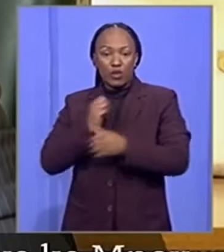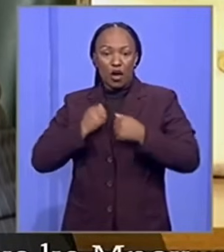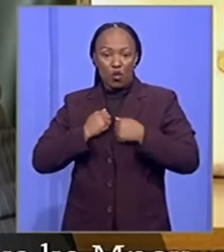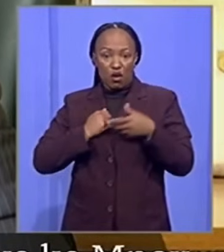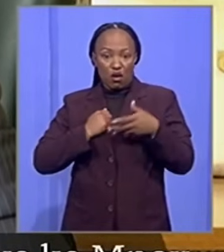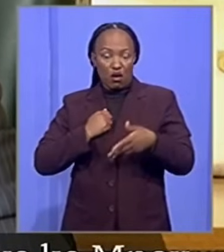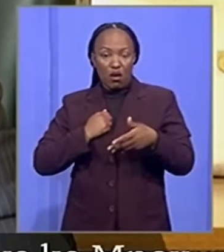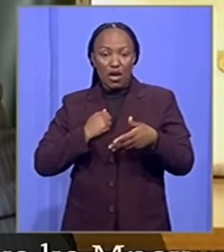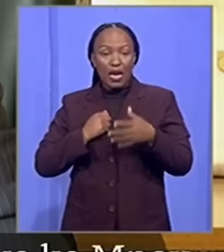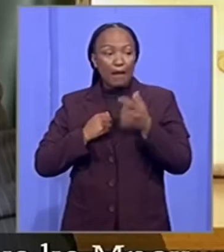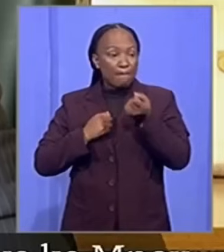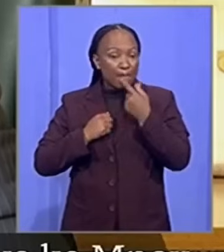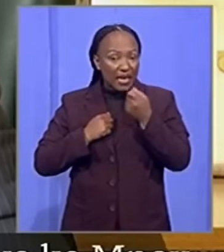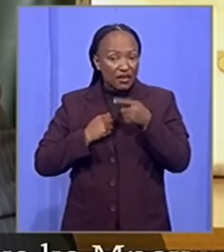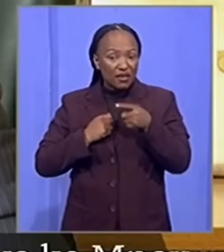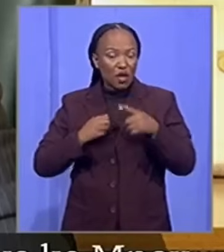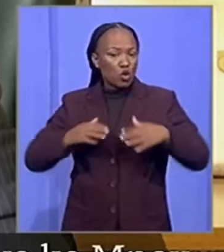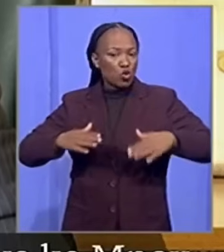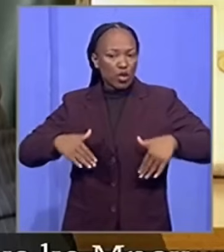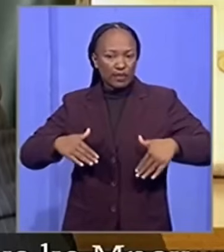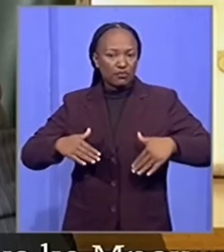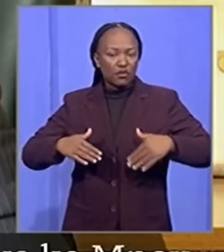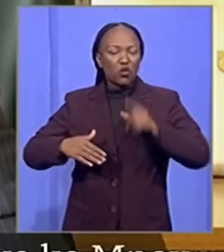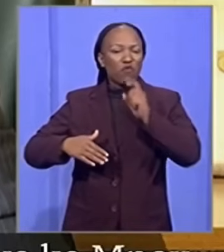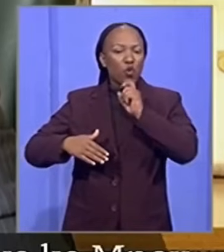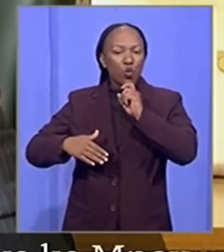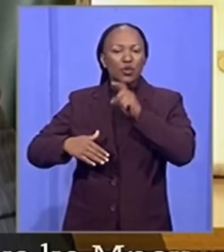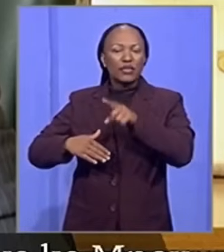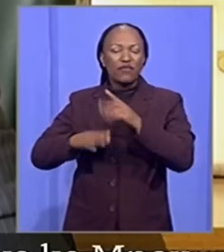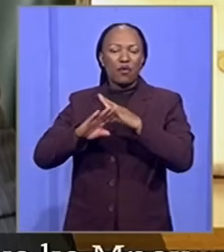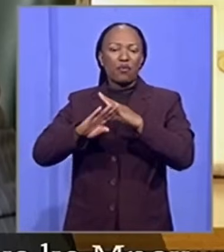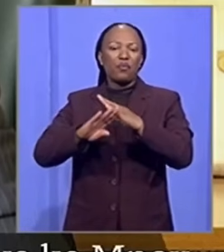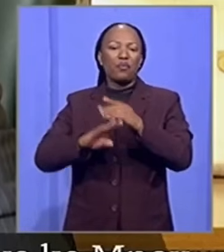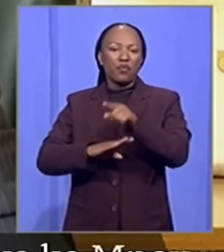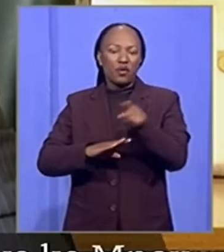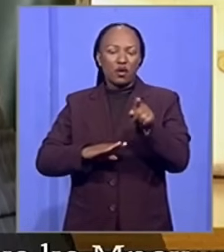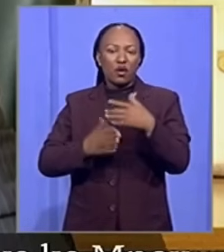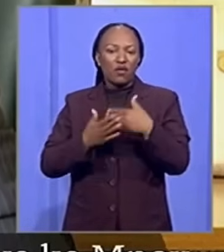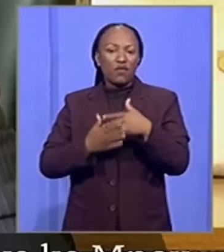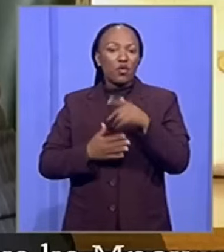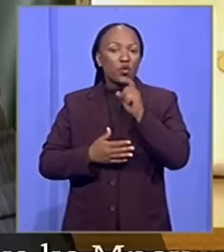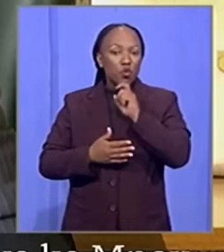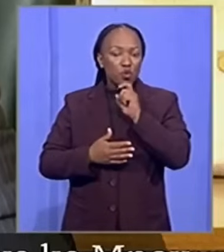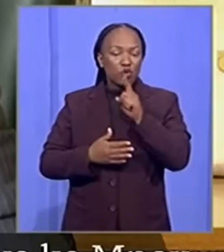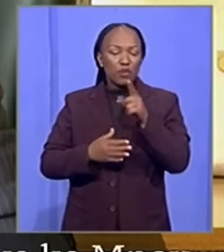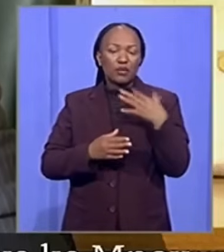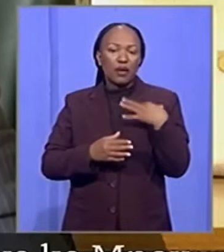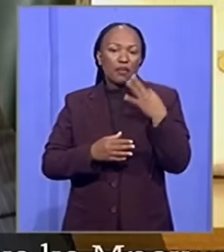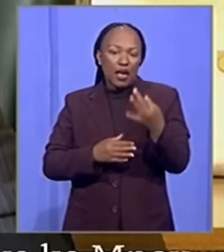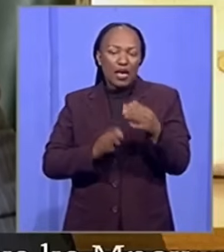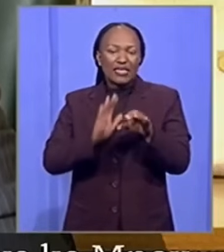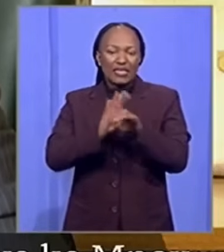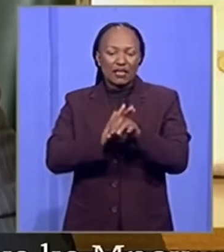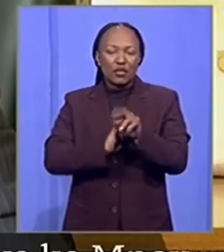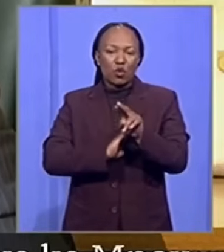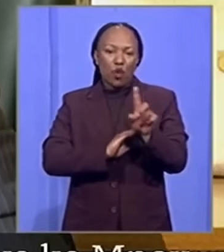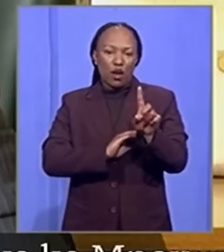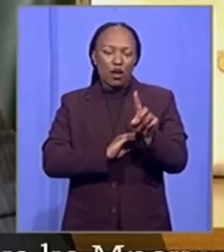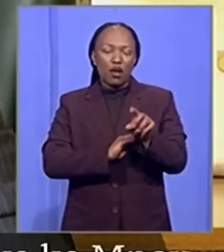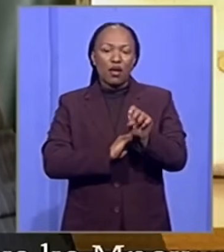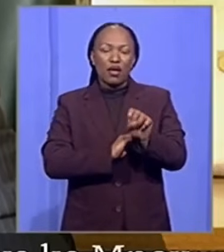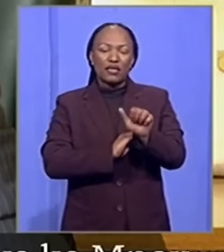not yet authorized to be used for it. To get to use it, you apply for Section 21, then SAPRA will